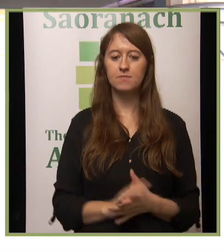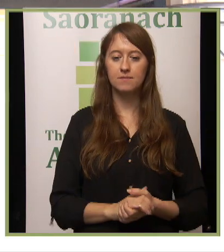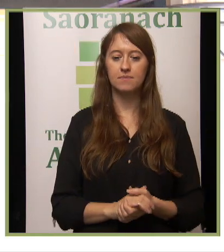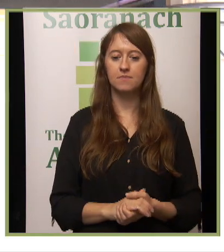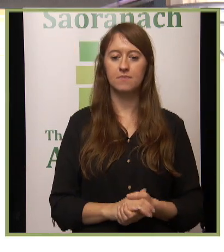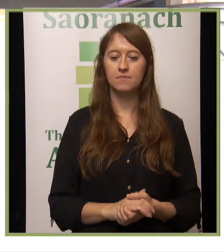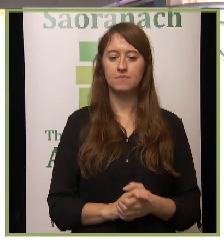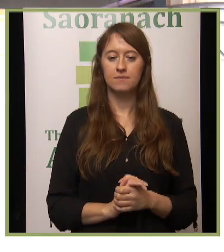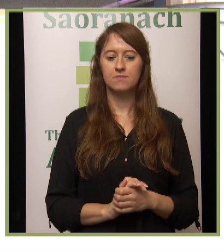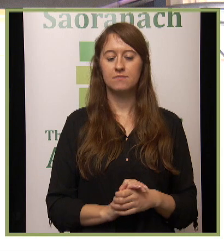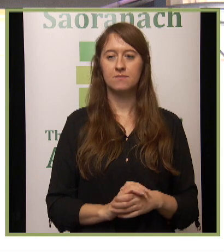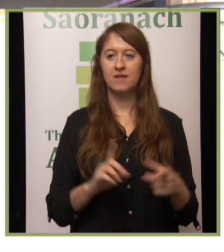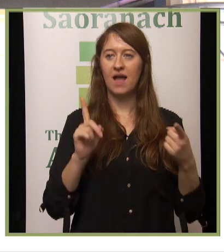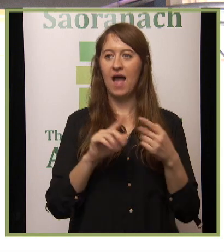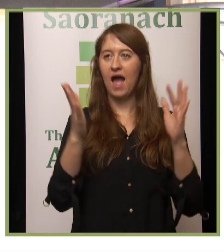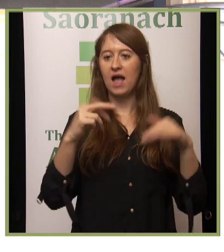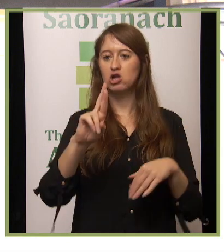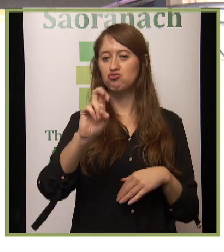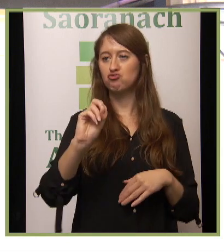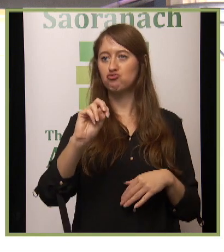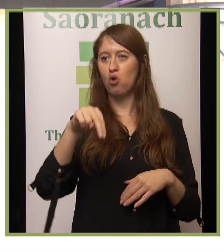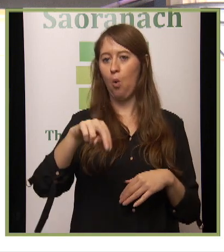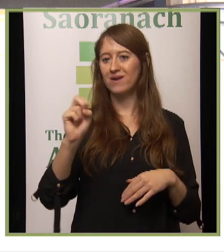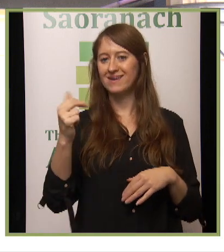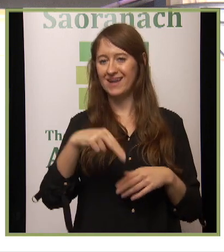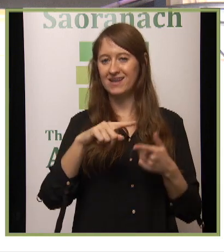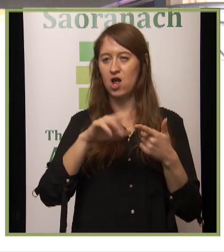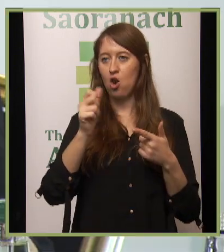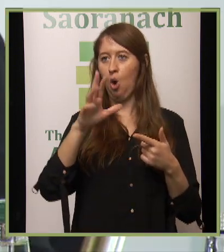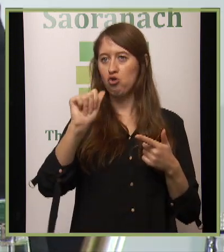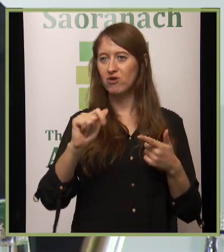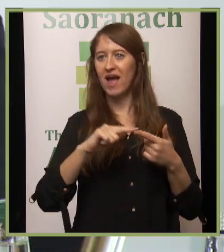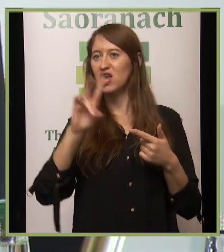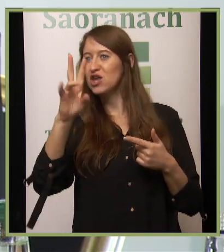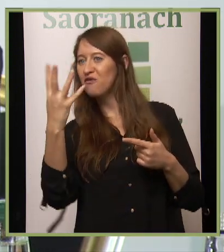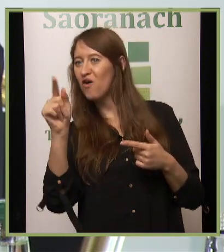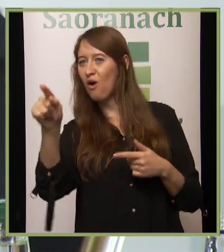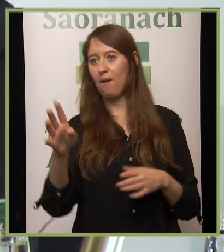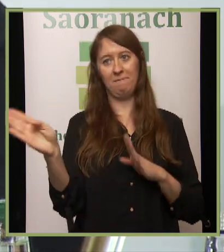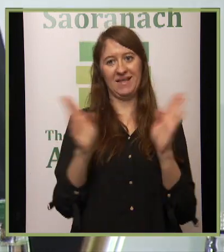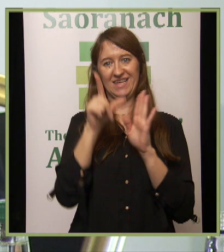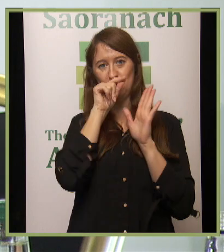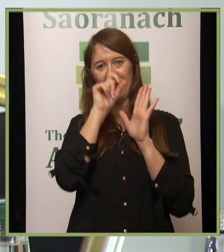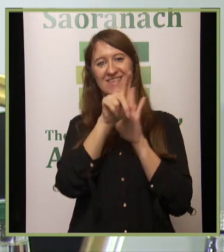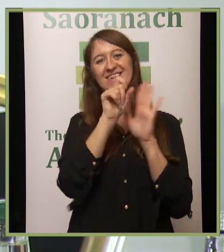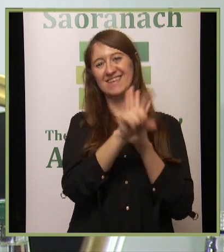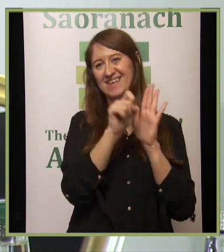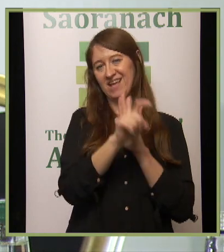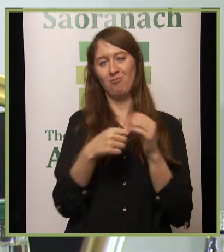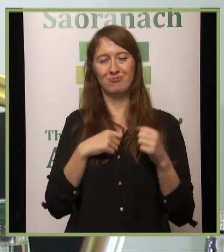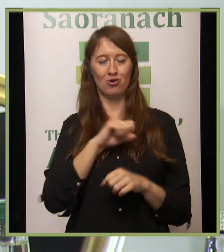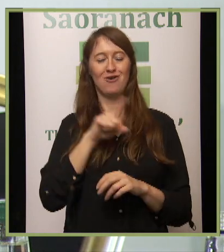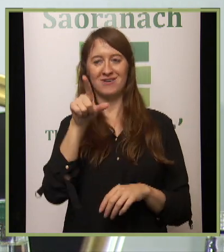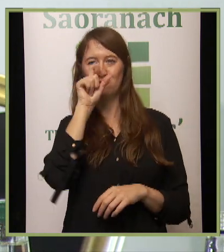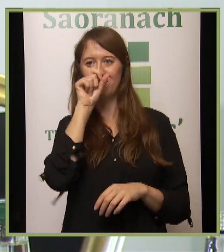And then Ronan and Lorna on Q4, she's there she is. Busy tweeting, probably, to